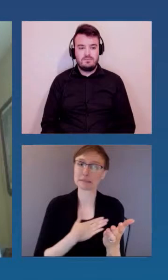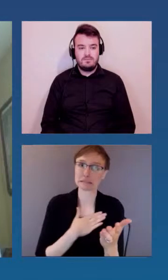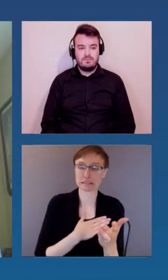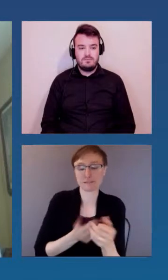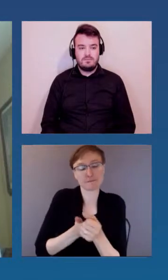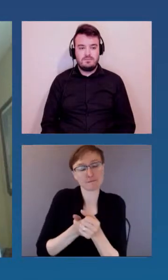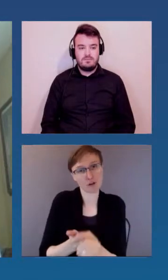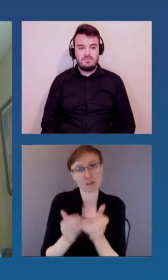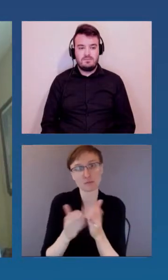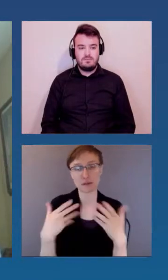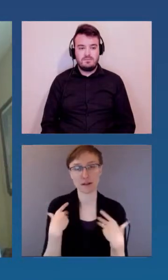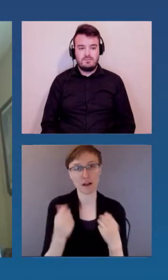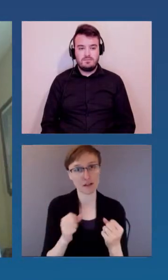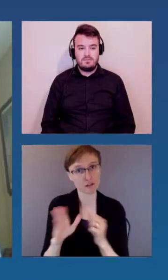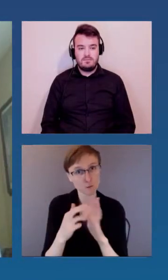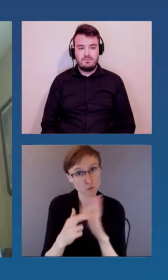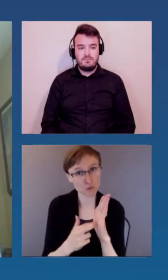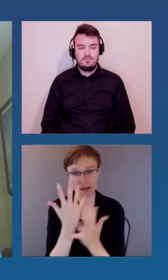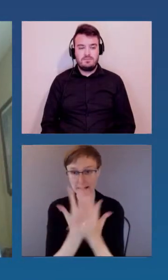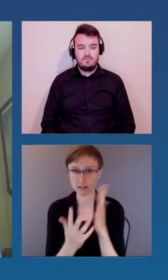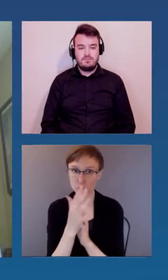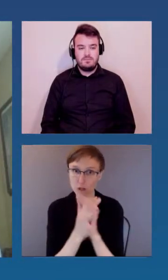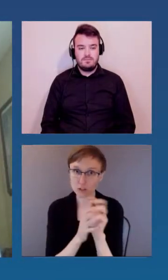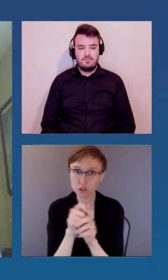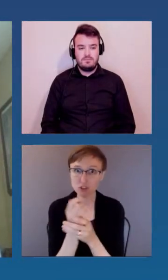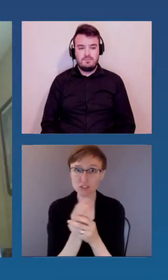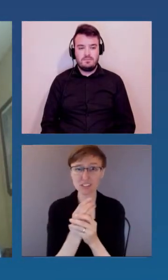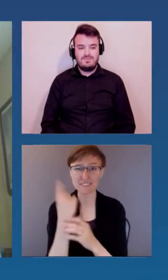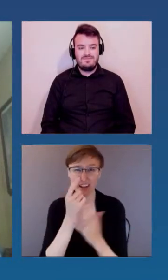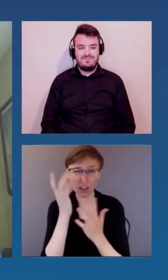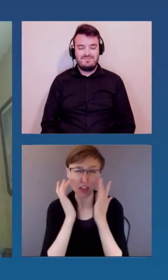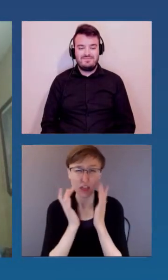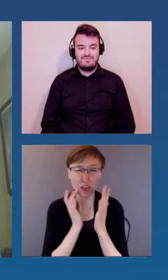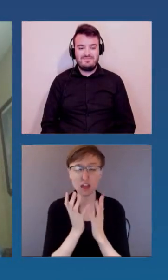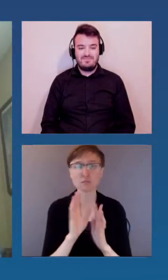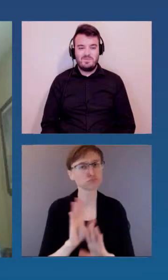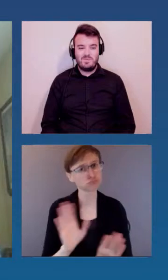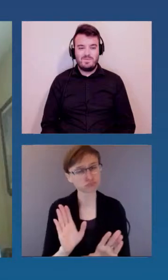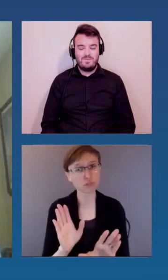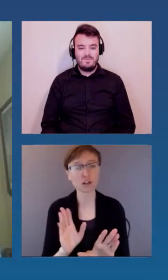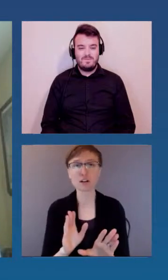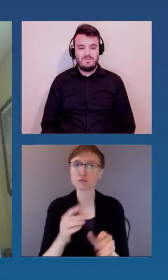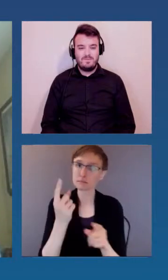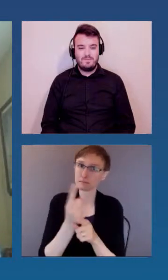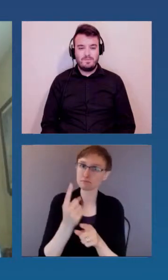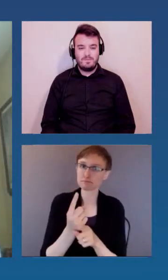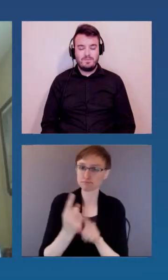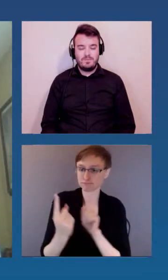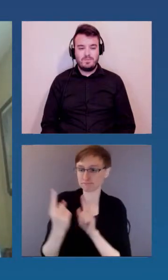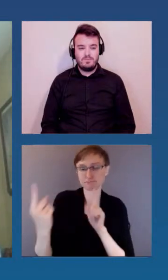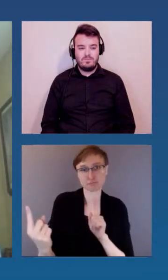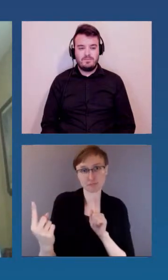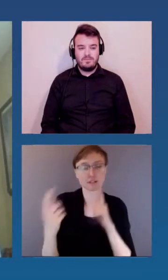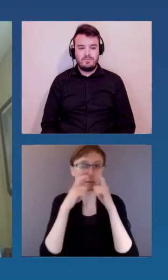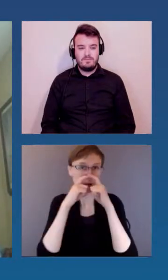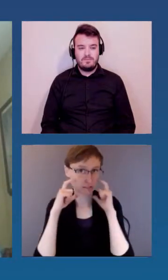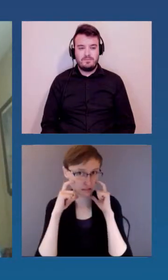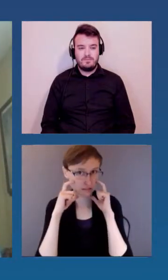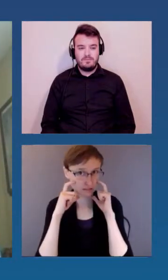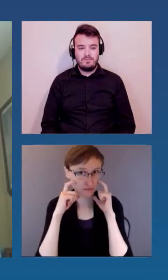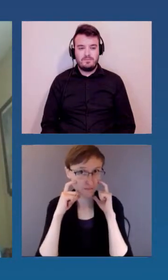December. We're confident in the safety-first approach that all of our departments are taking, from facilities management and